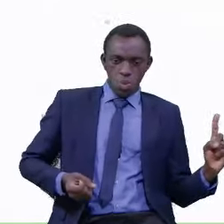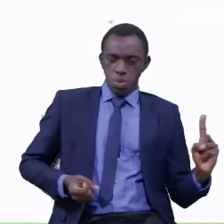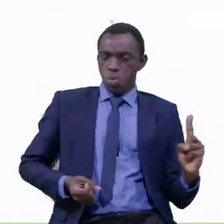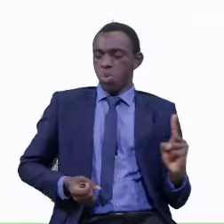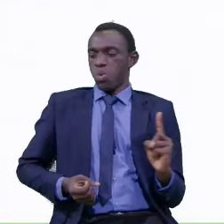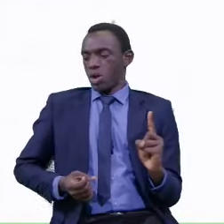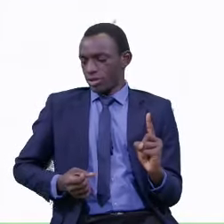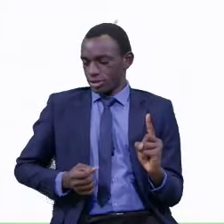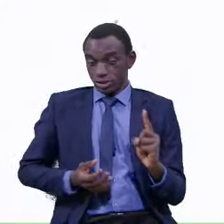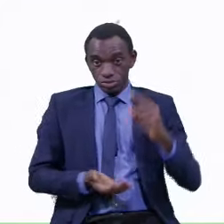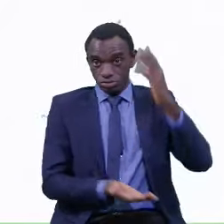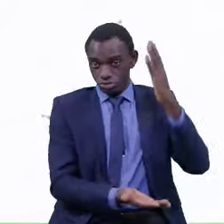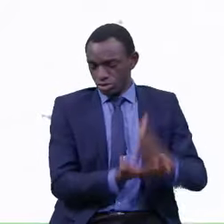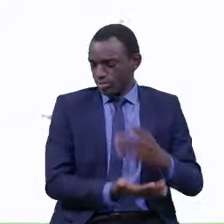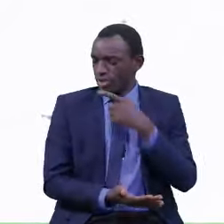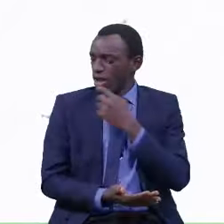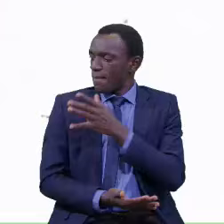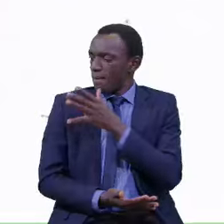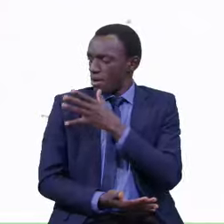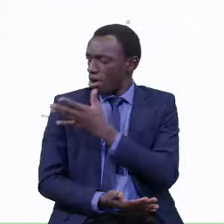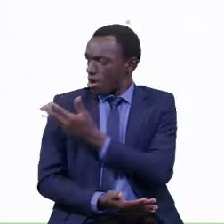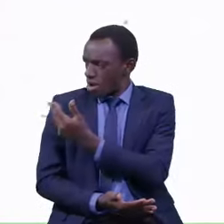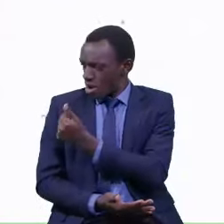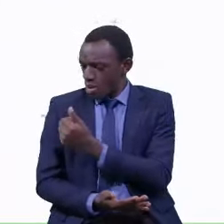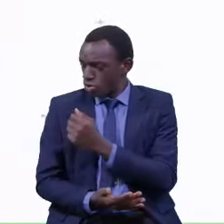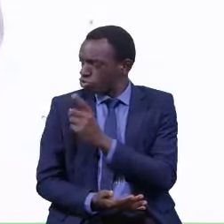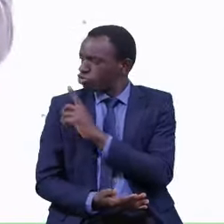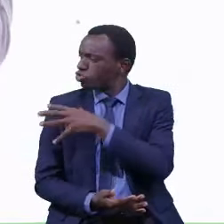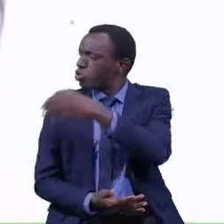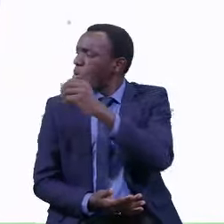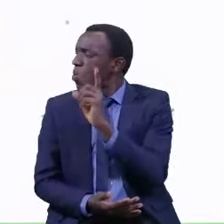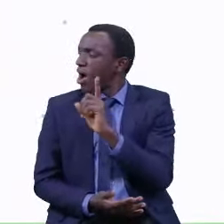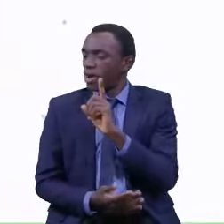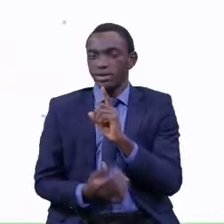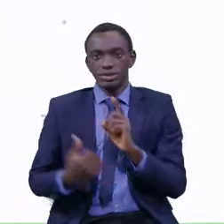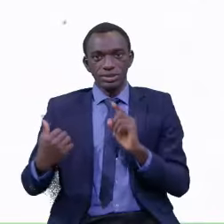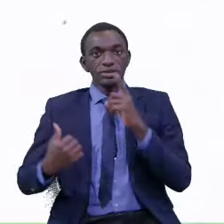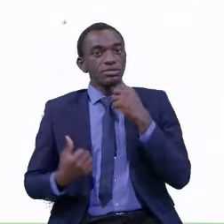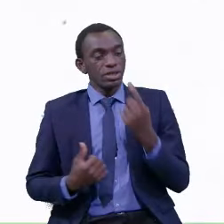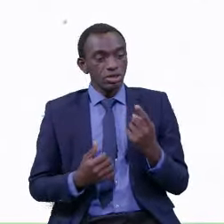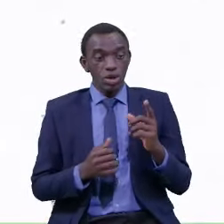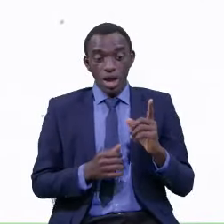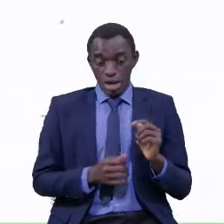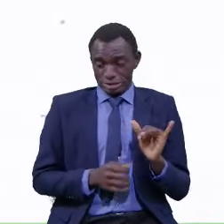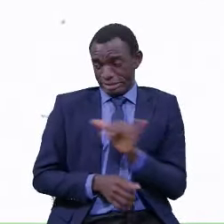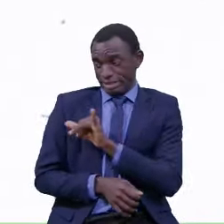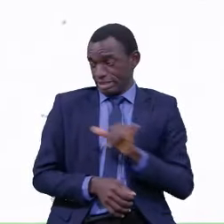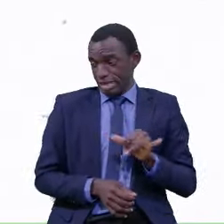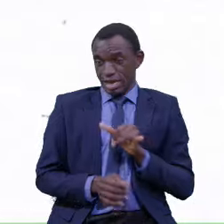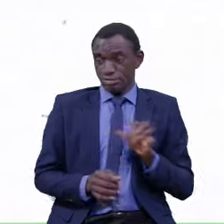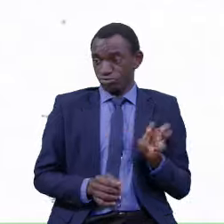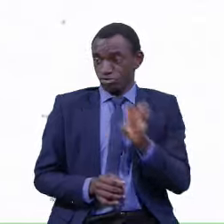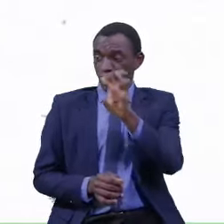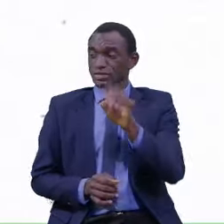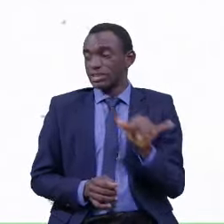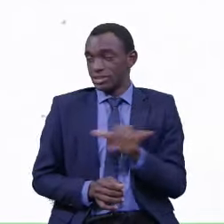Mother, where are you going? And she mentioned the place, and the driver happens to be going that same